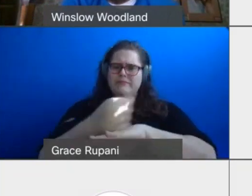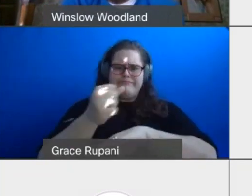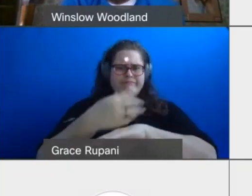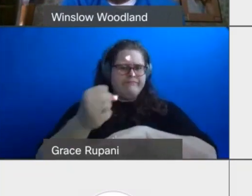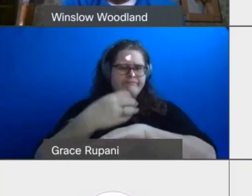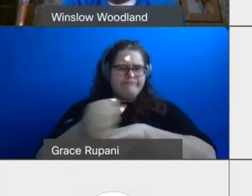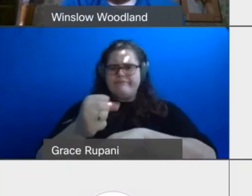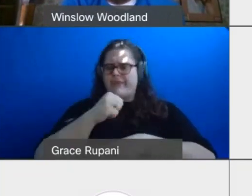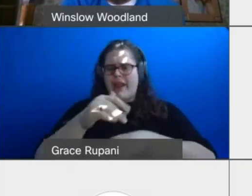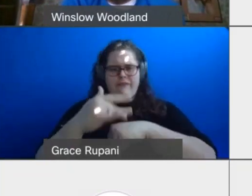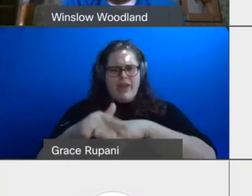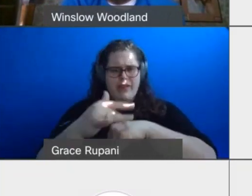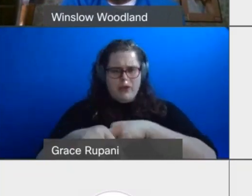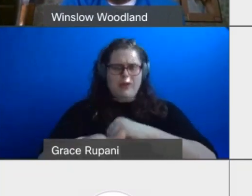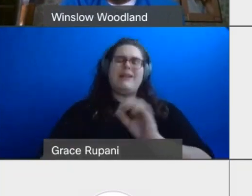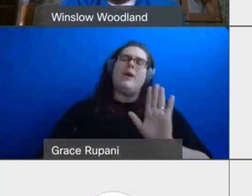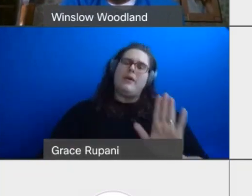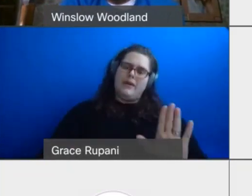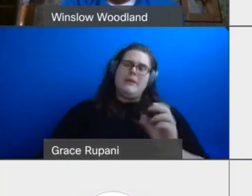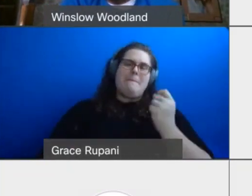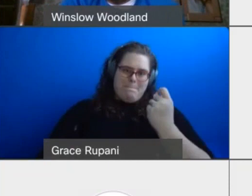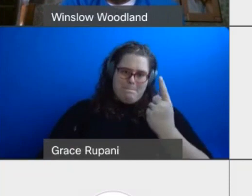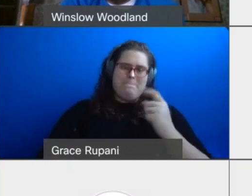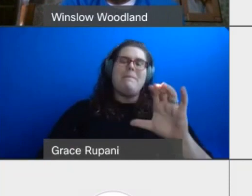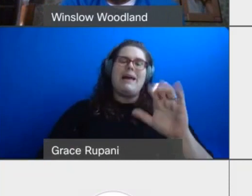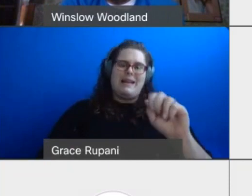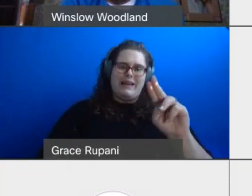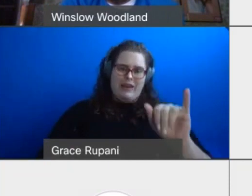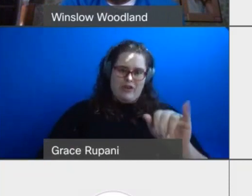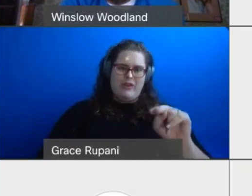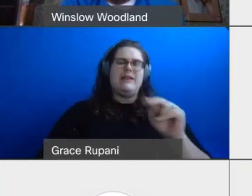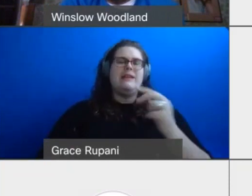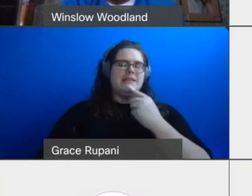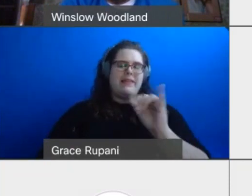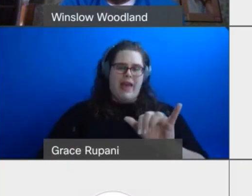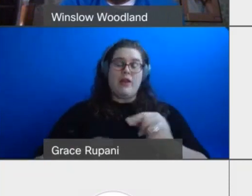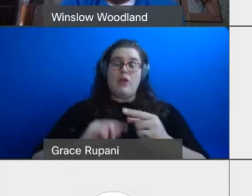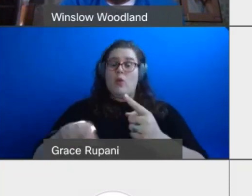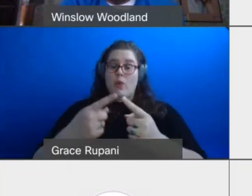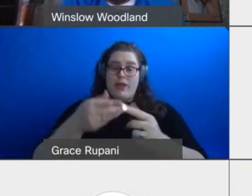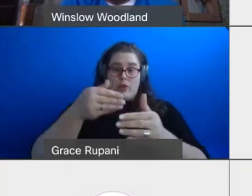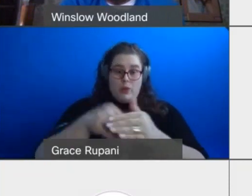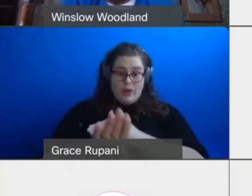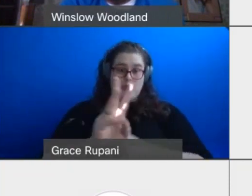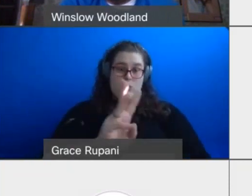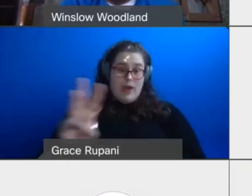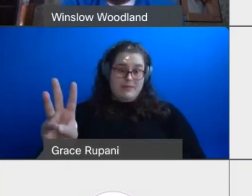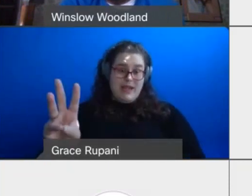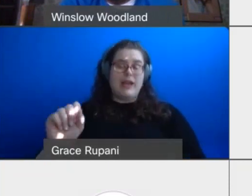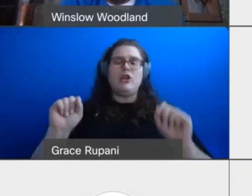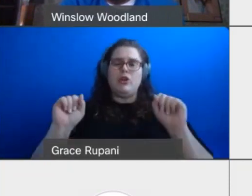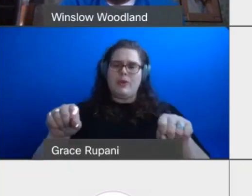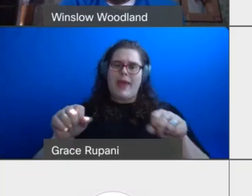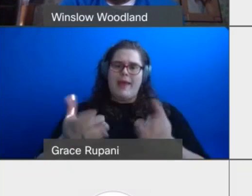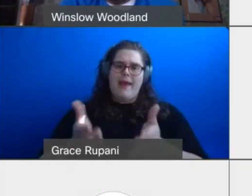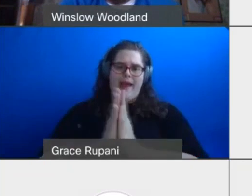Now, keep in mind, as Karen said, you can, as soon as you go into the website, there's a place where you can ask to get